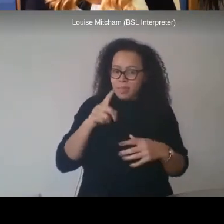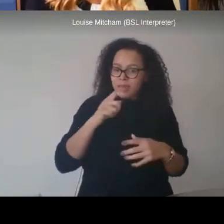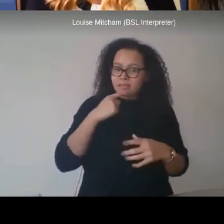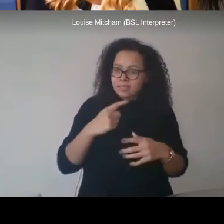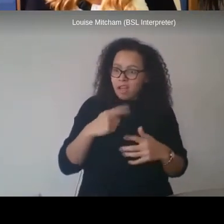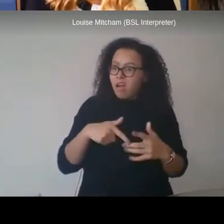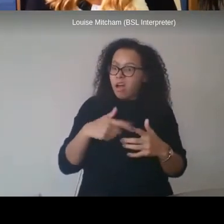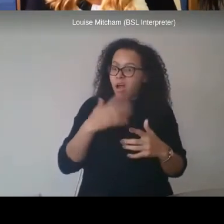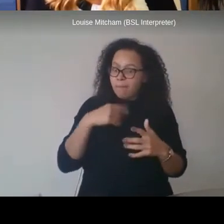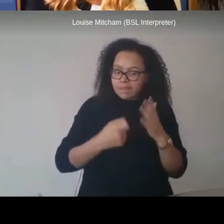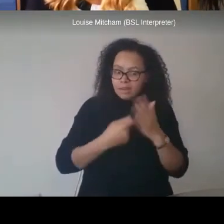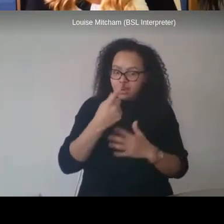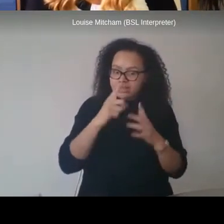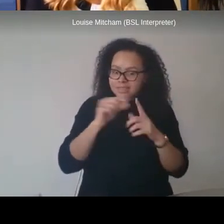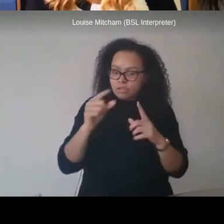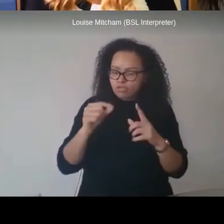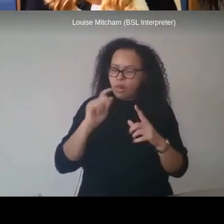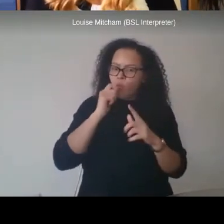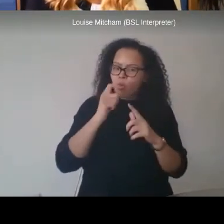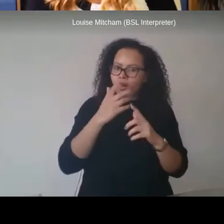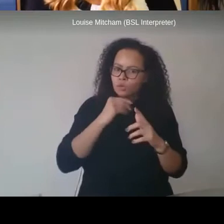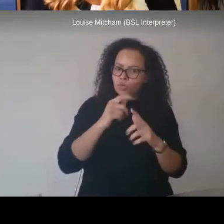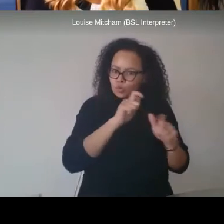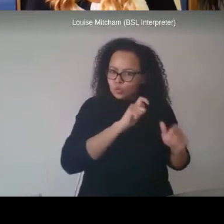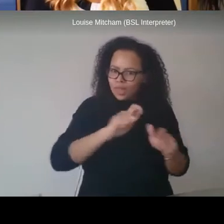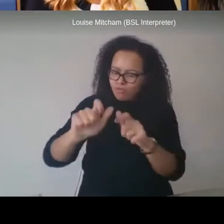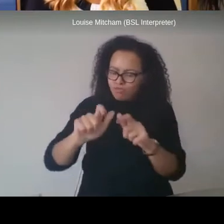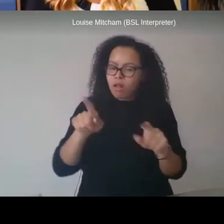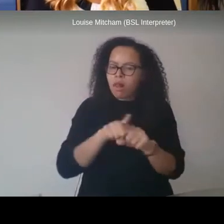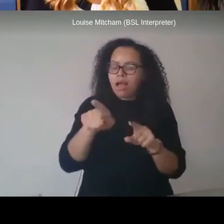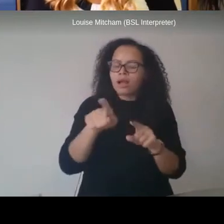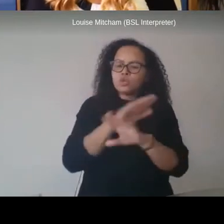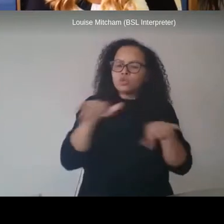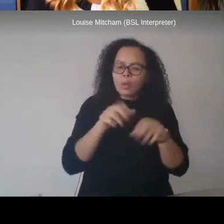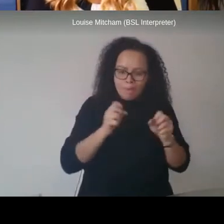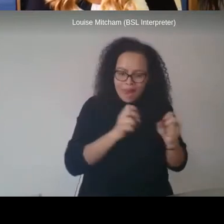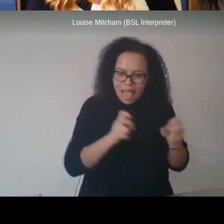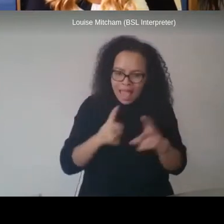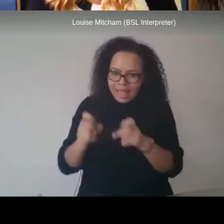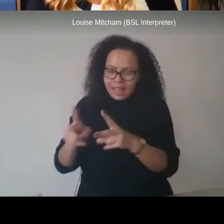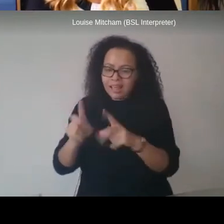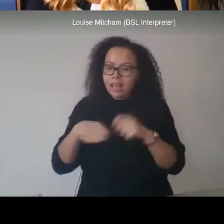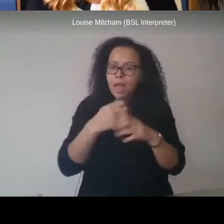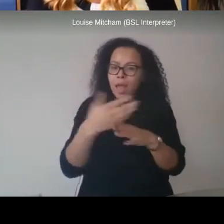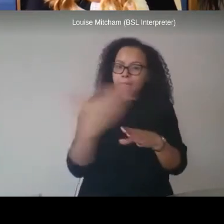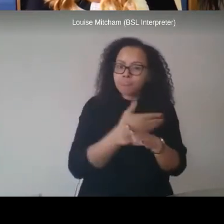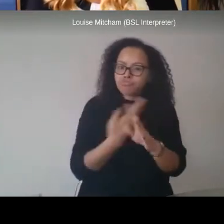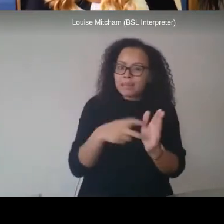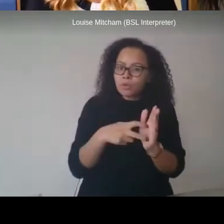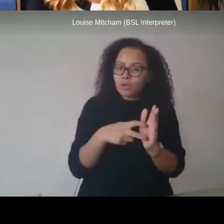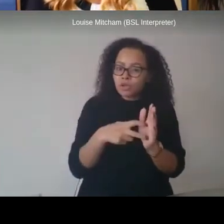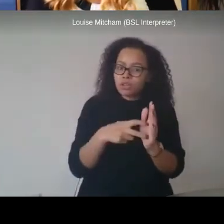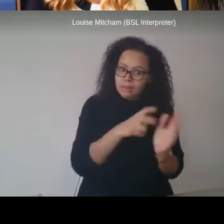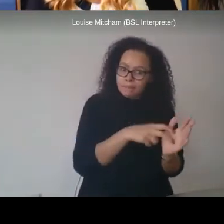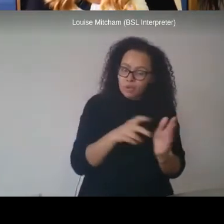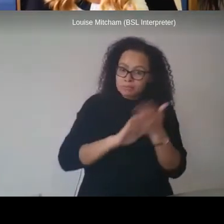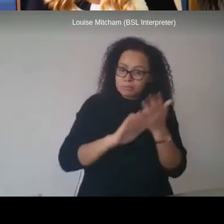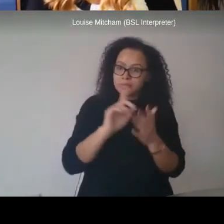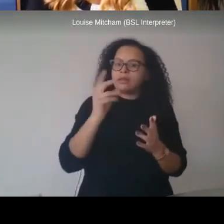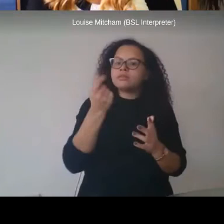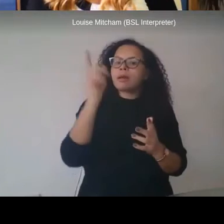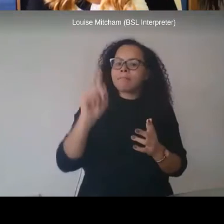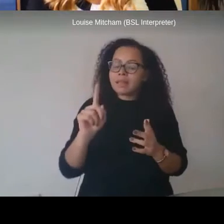And I'm thinking specifically about pre-booking your lane swimming as an example. So previously someone would just rock up, get in a pool and realise